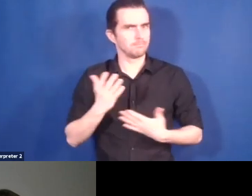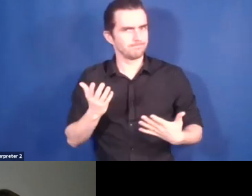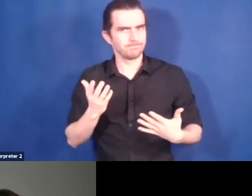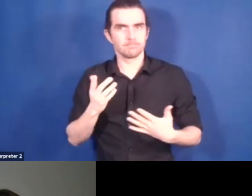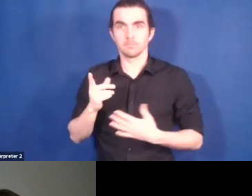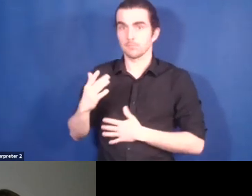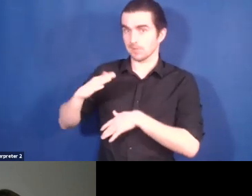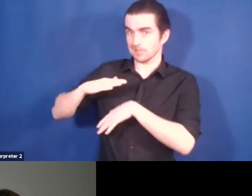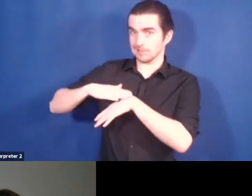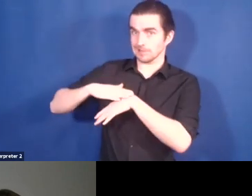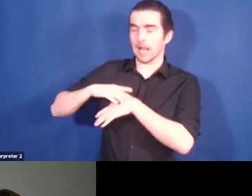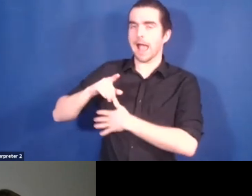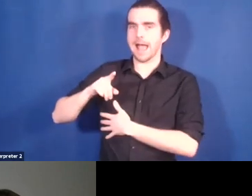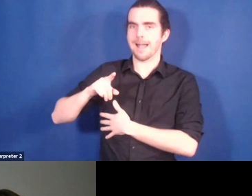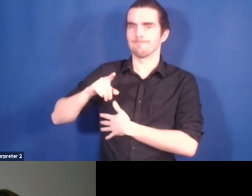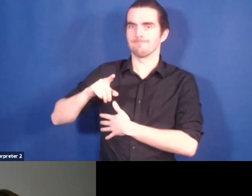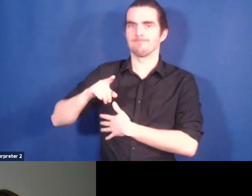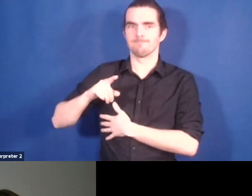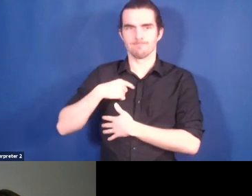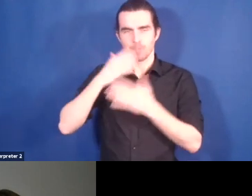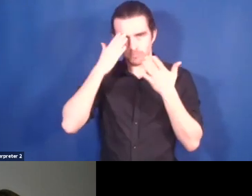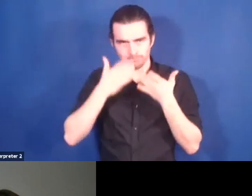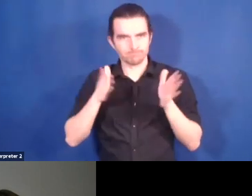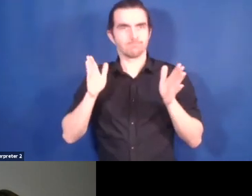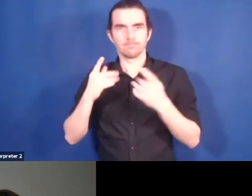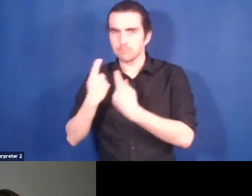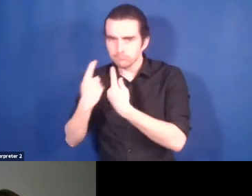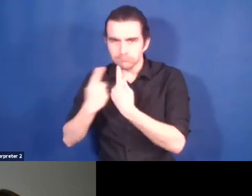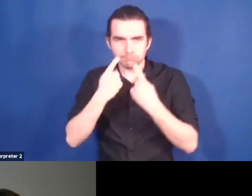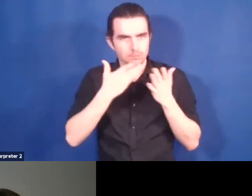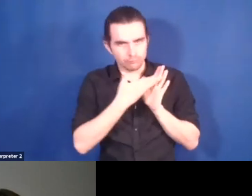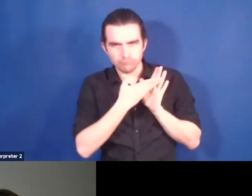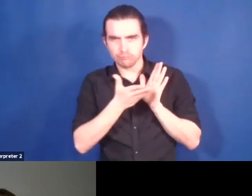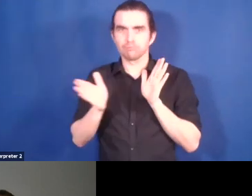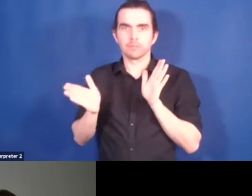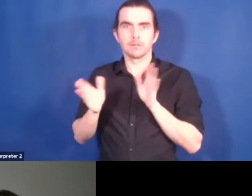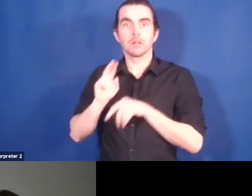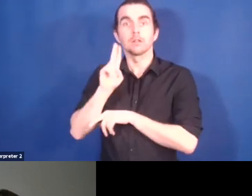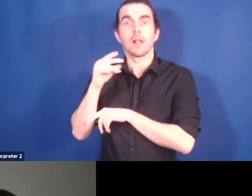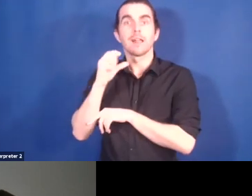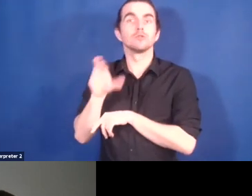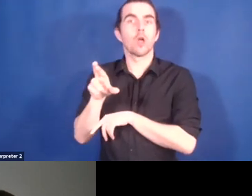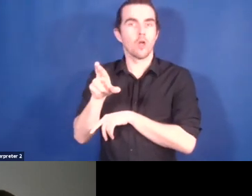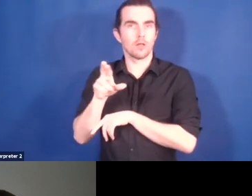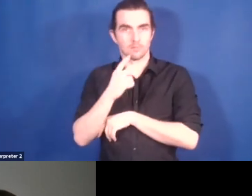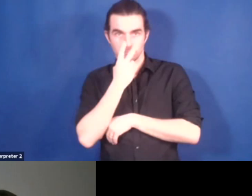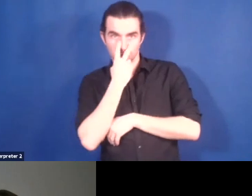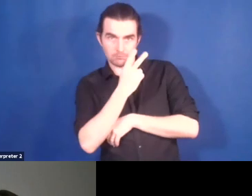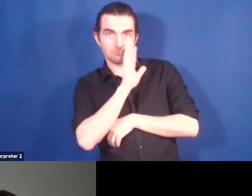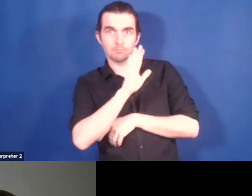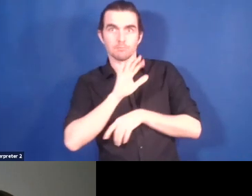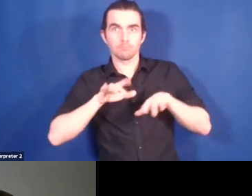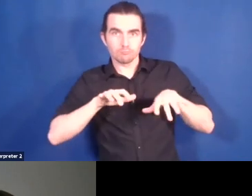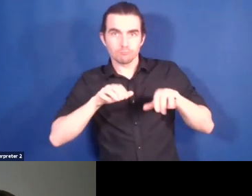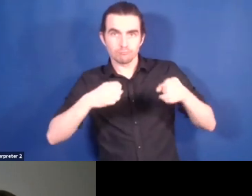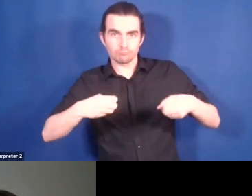Venezuelan displacement has been listed as a separate category. And I think this is something where research